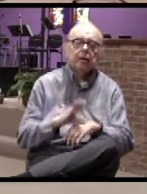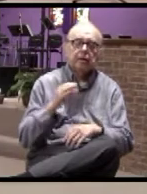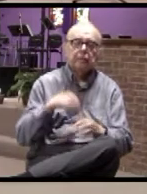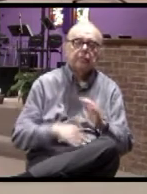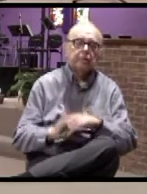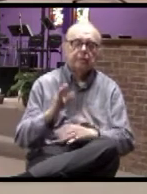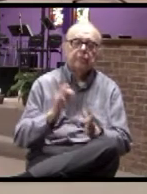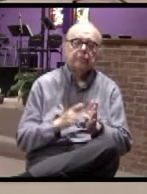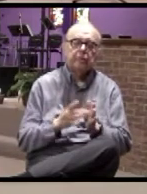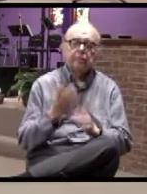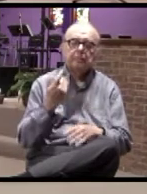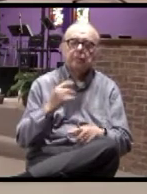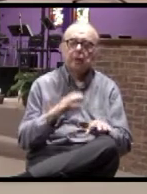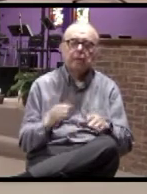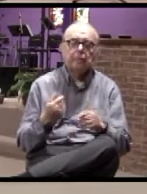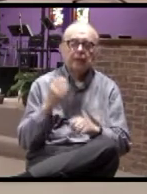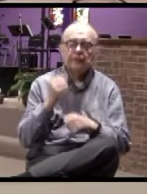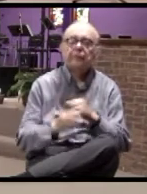years.